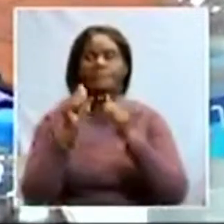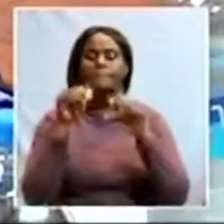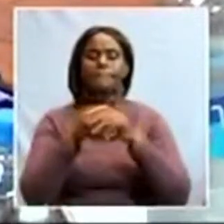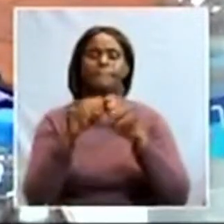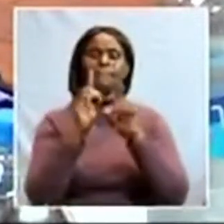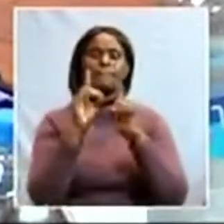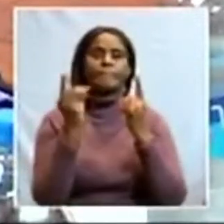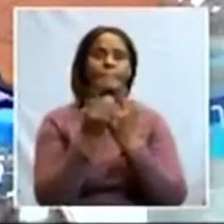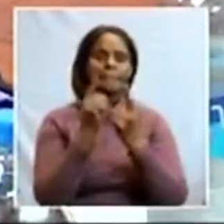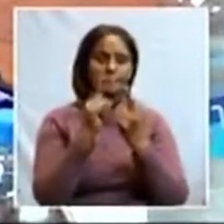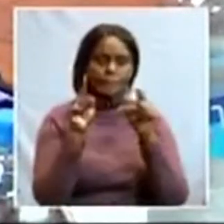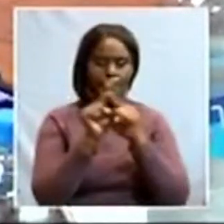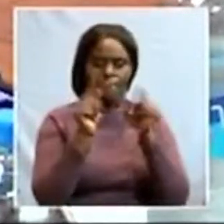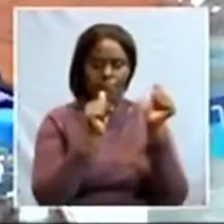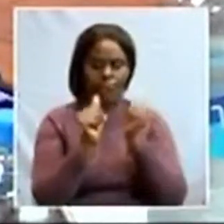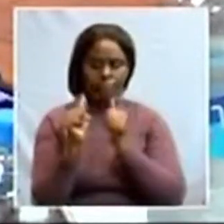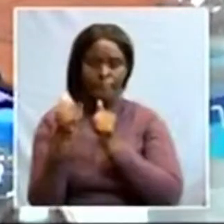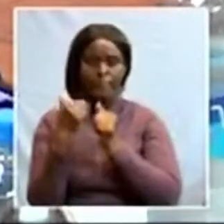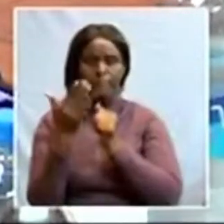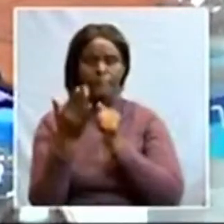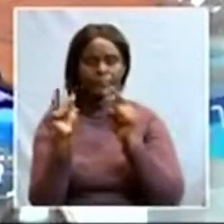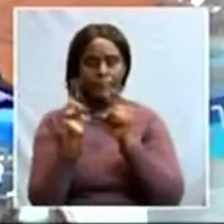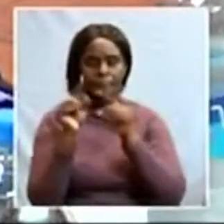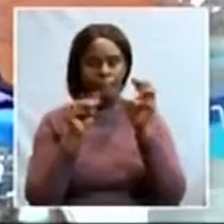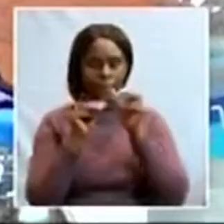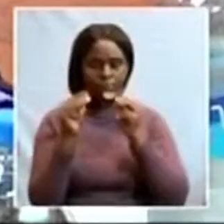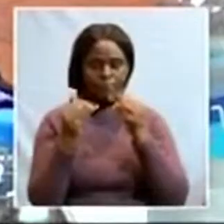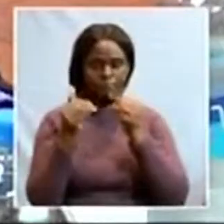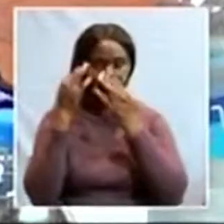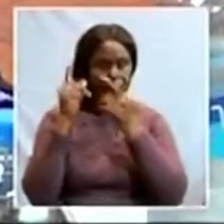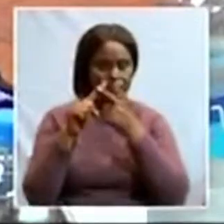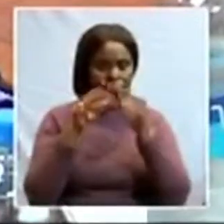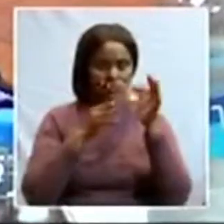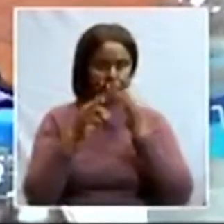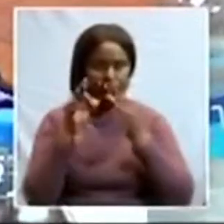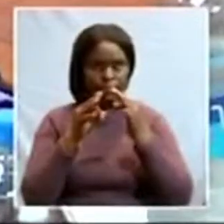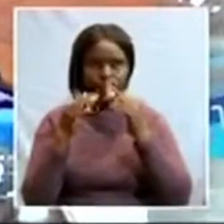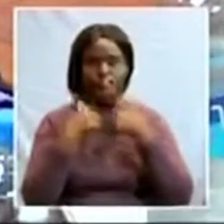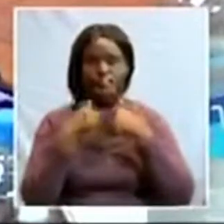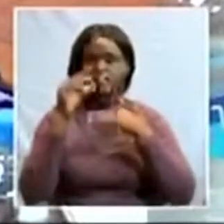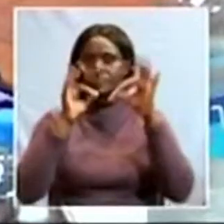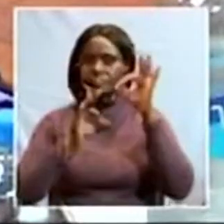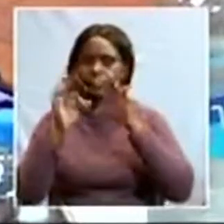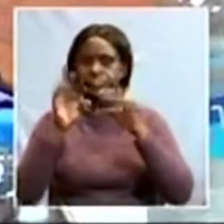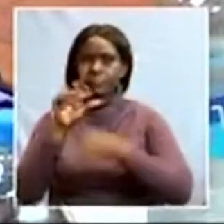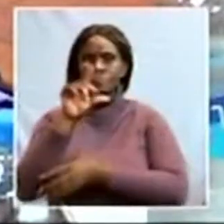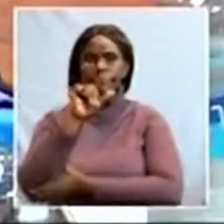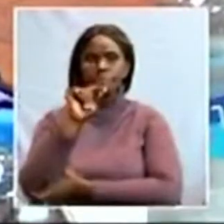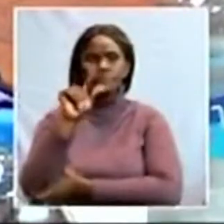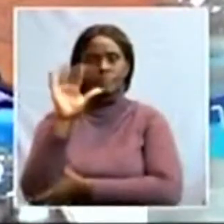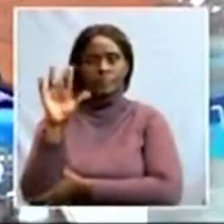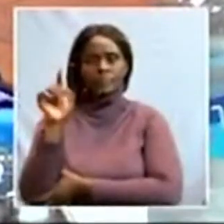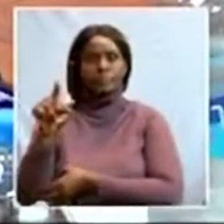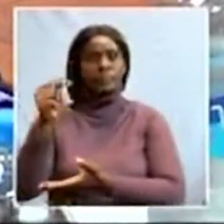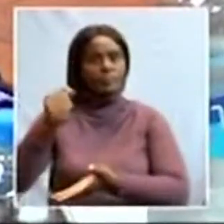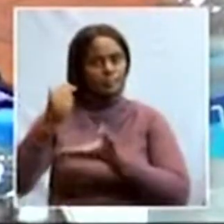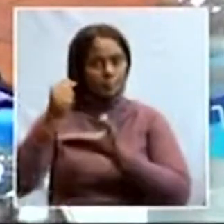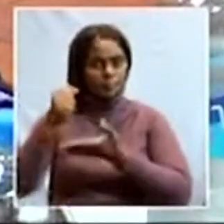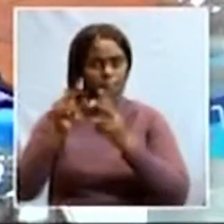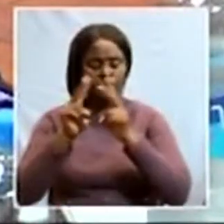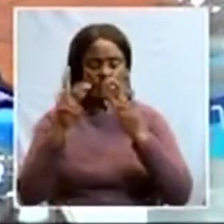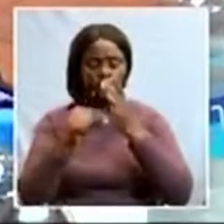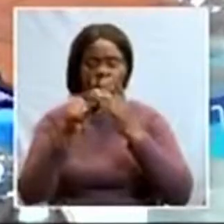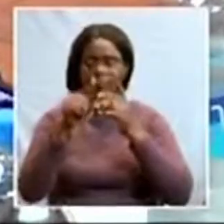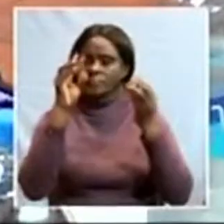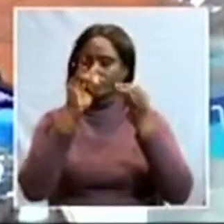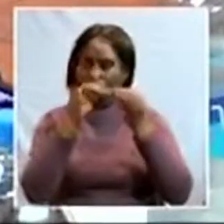district. Action taken. Management wishes to state that it has adjusted the 2025 budget so that it